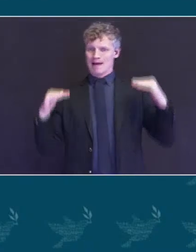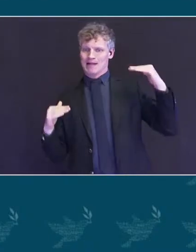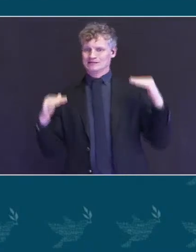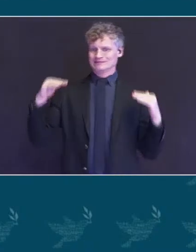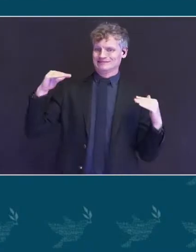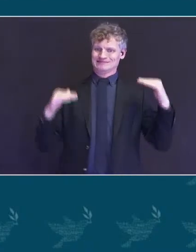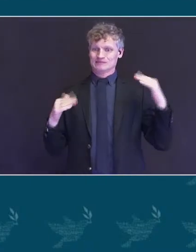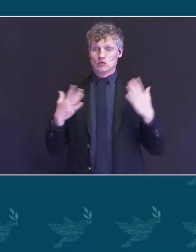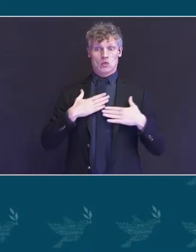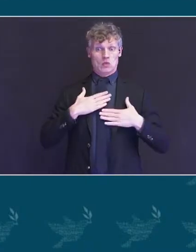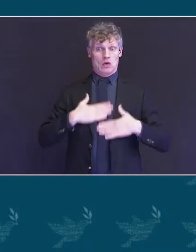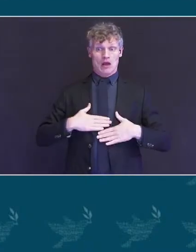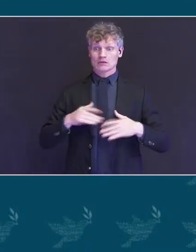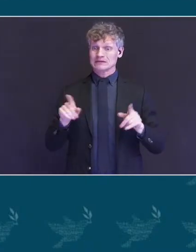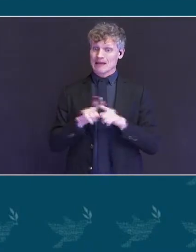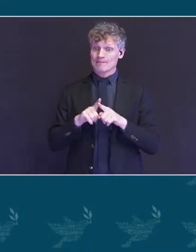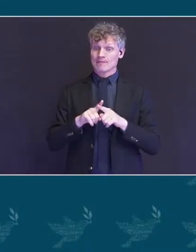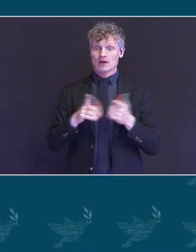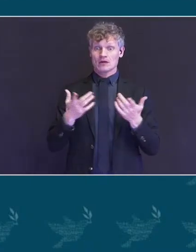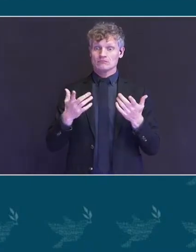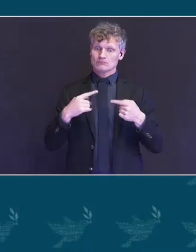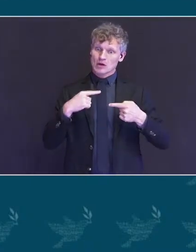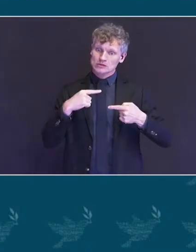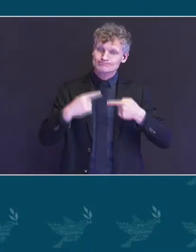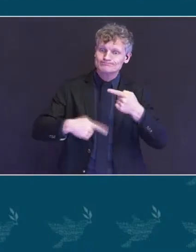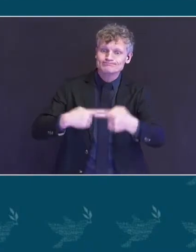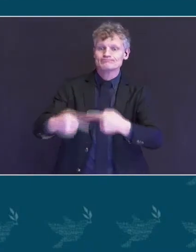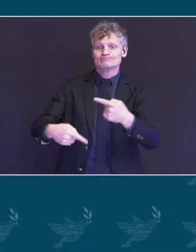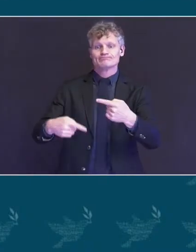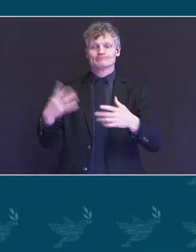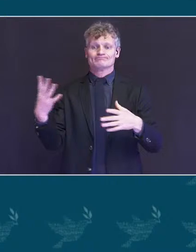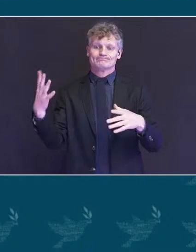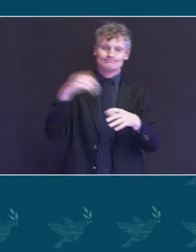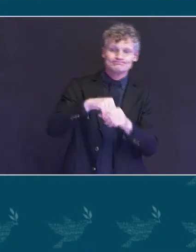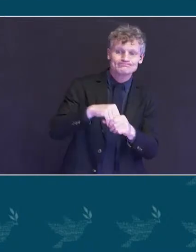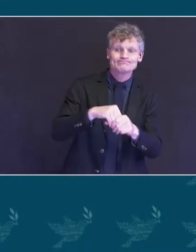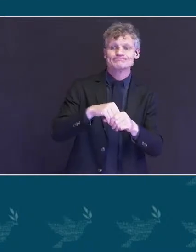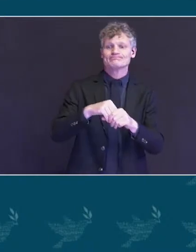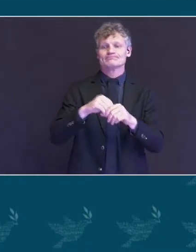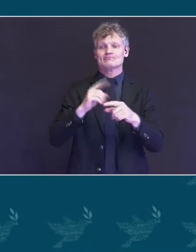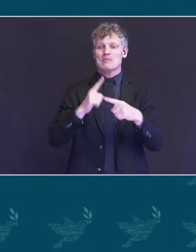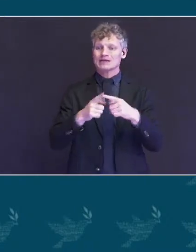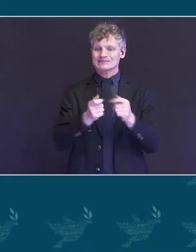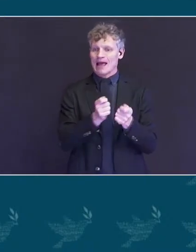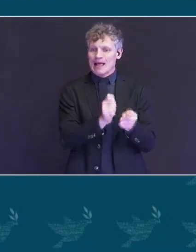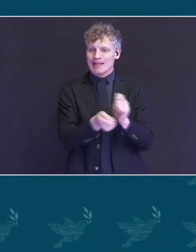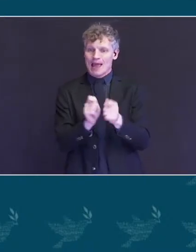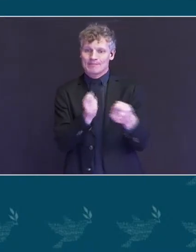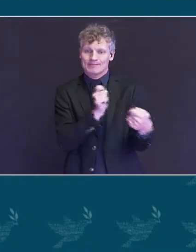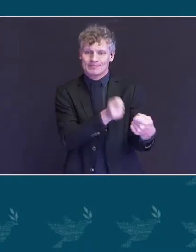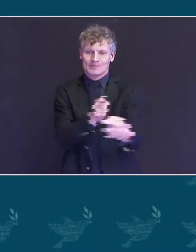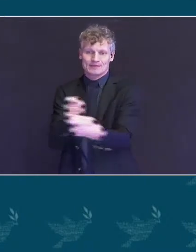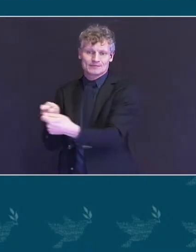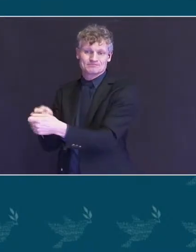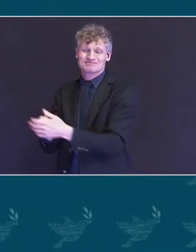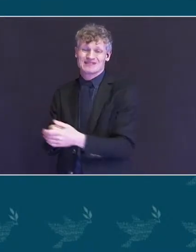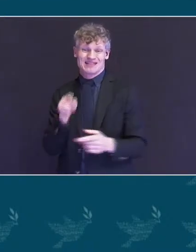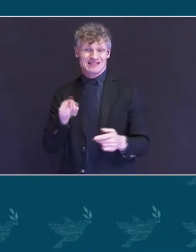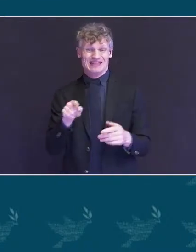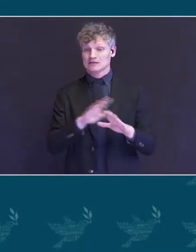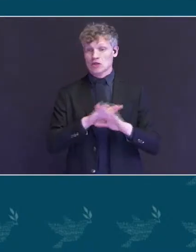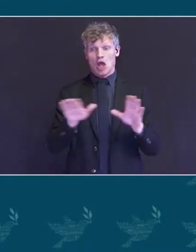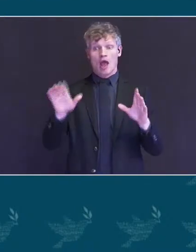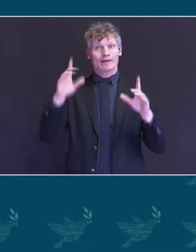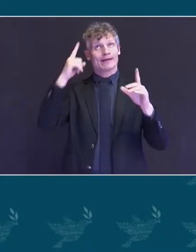education, technology must be inclusive, sustainable, and adaptable. It is not just an ideal, it is an